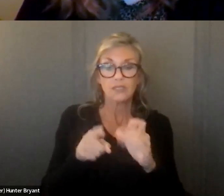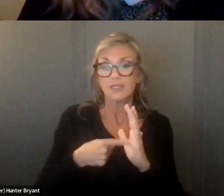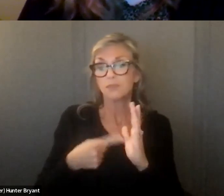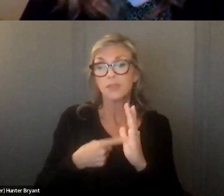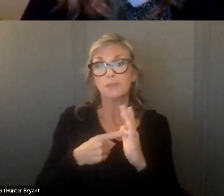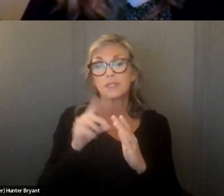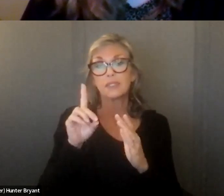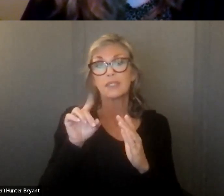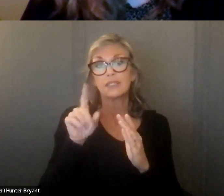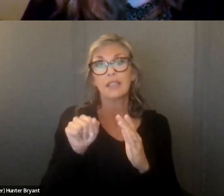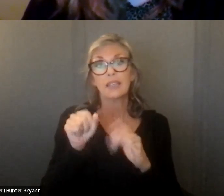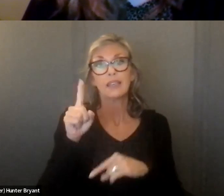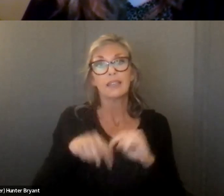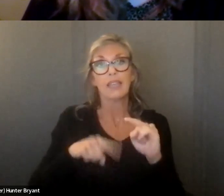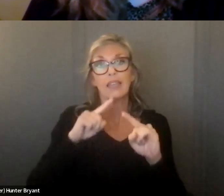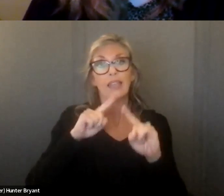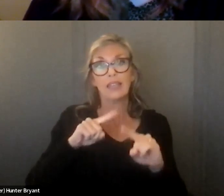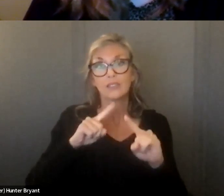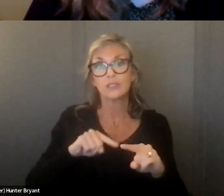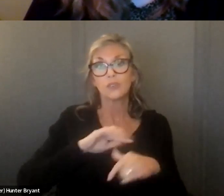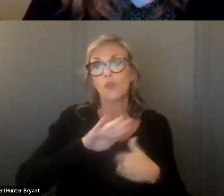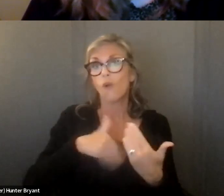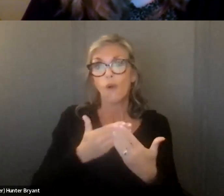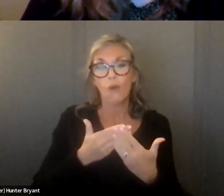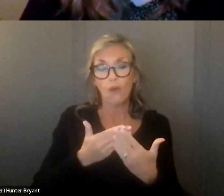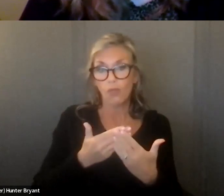that happens more.